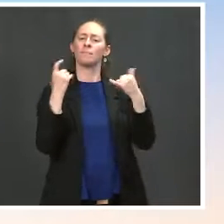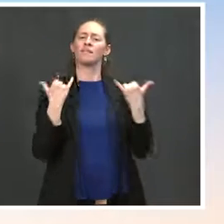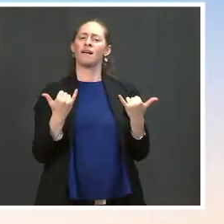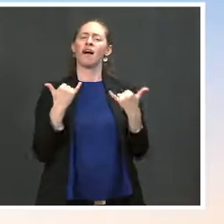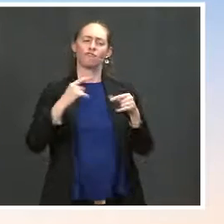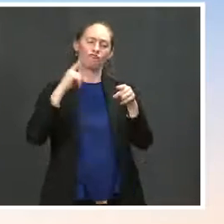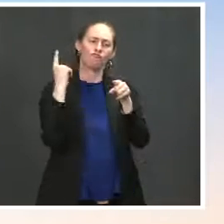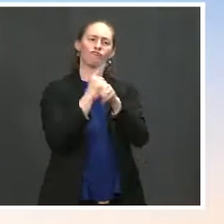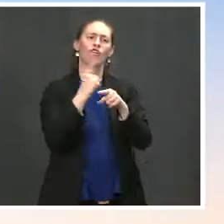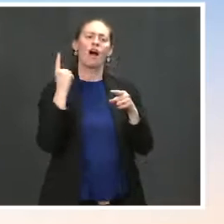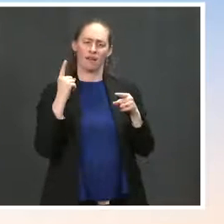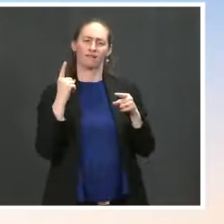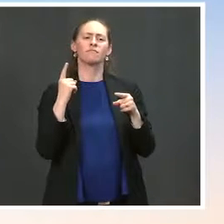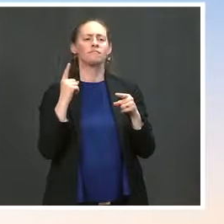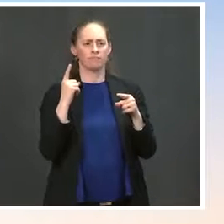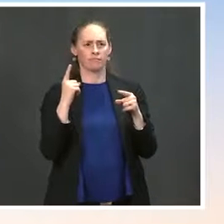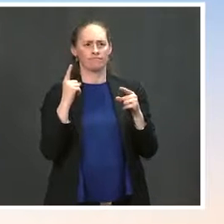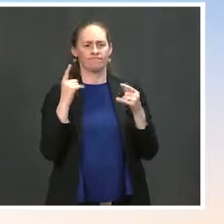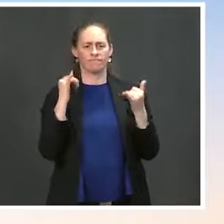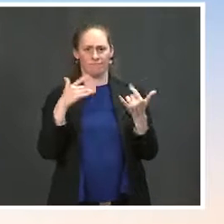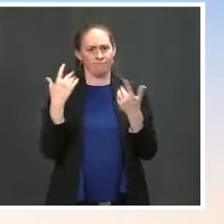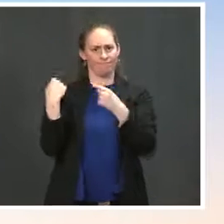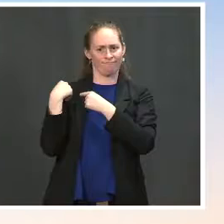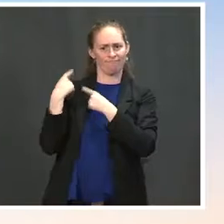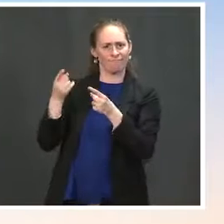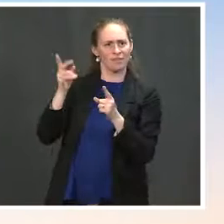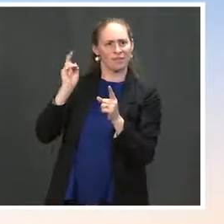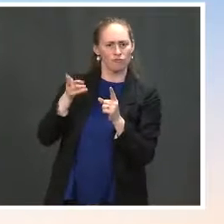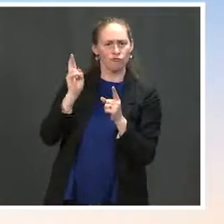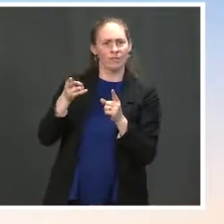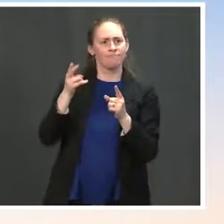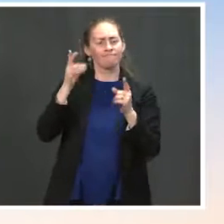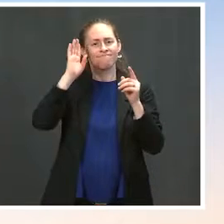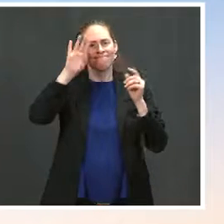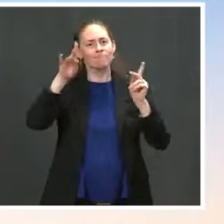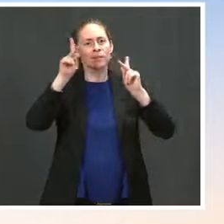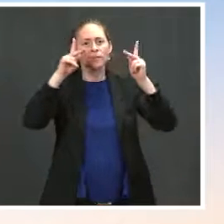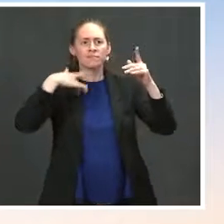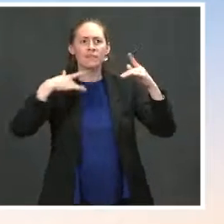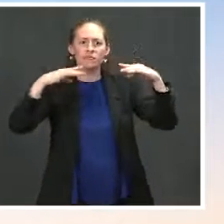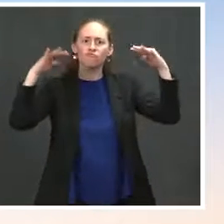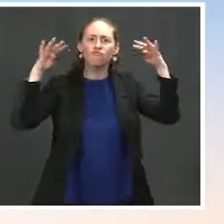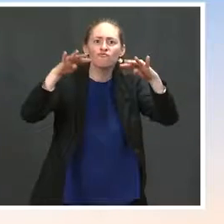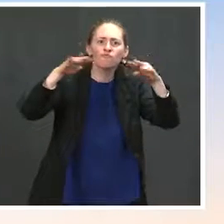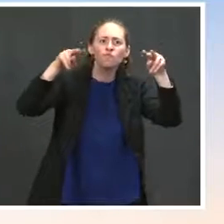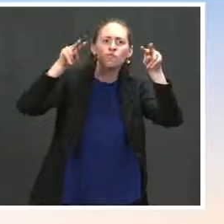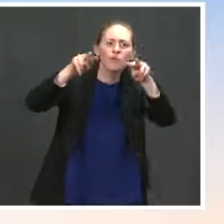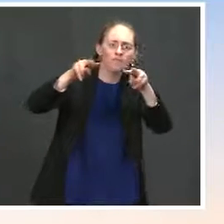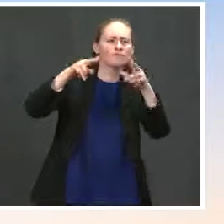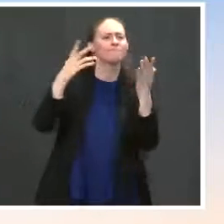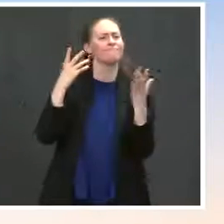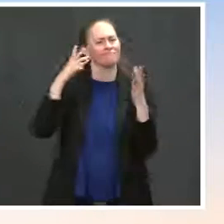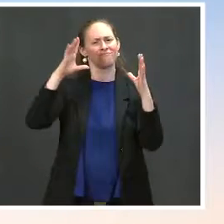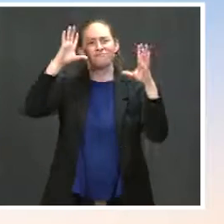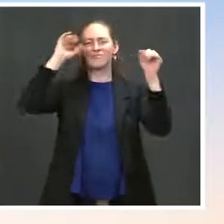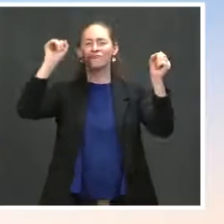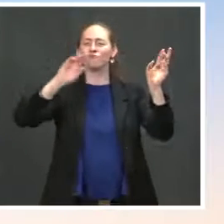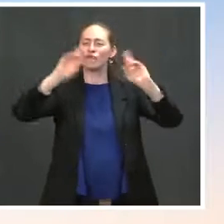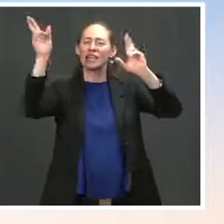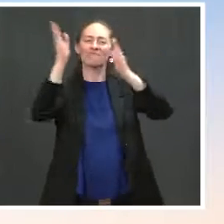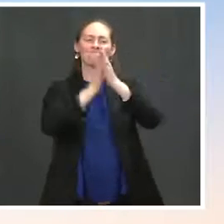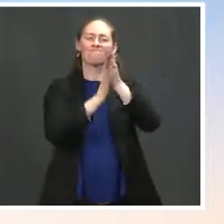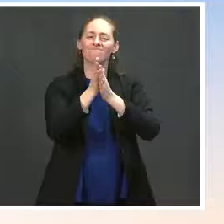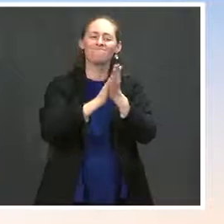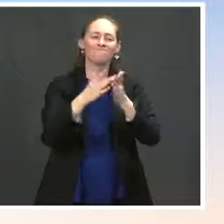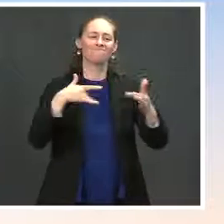has been throughout history. And so it is an opportunity that he's been eager to take advantage of. Obviously, we've been working in